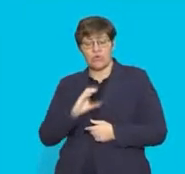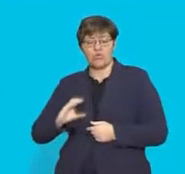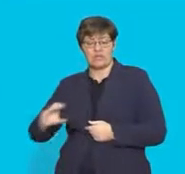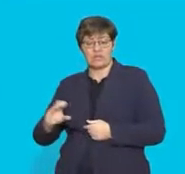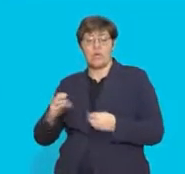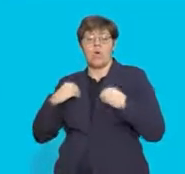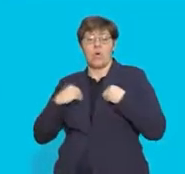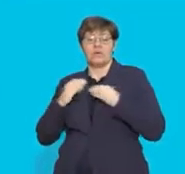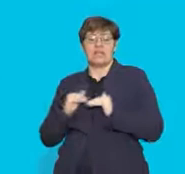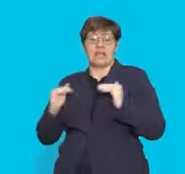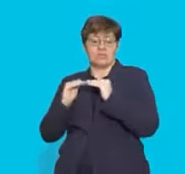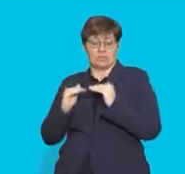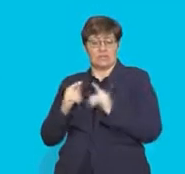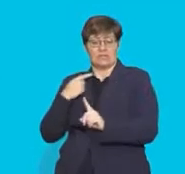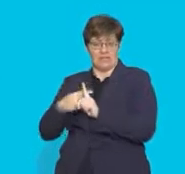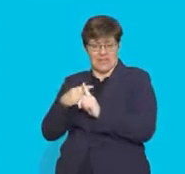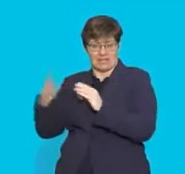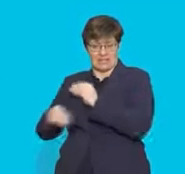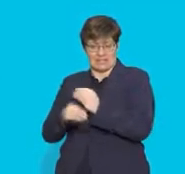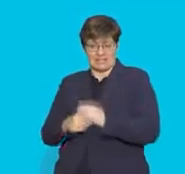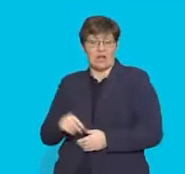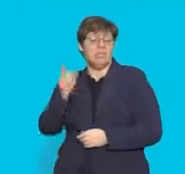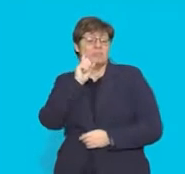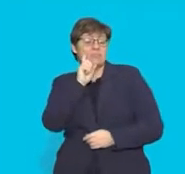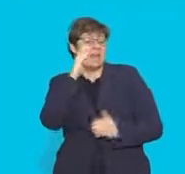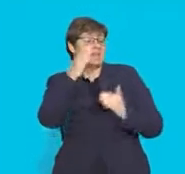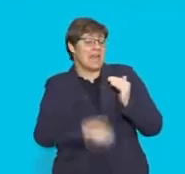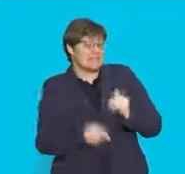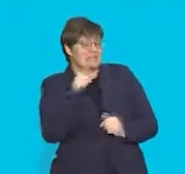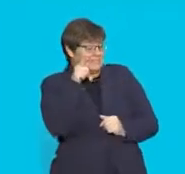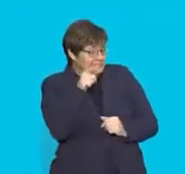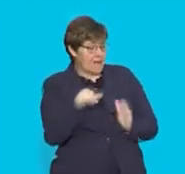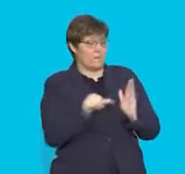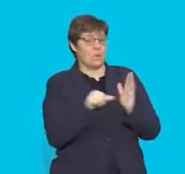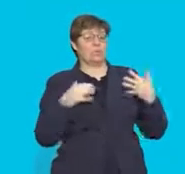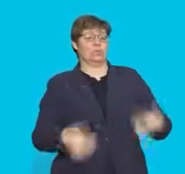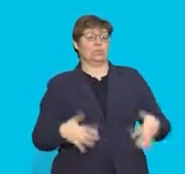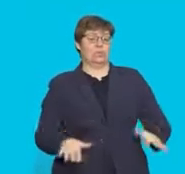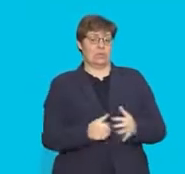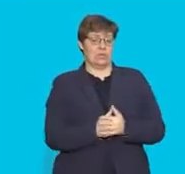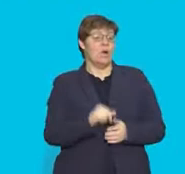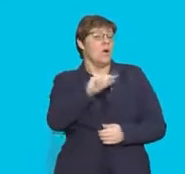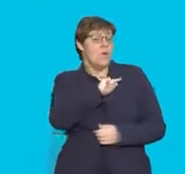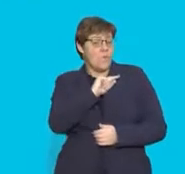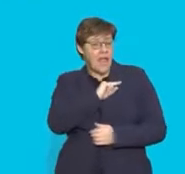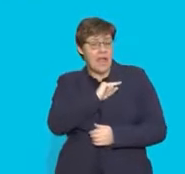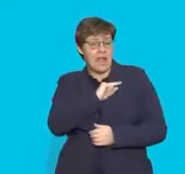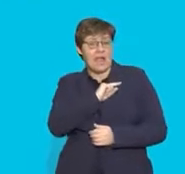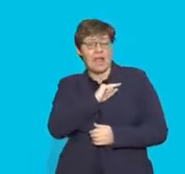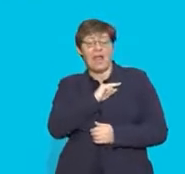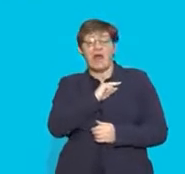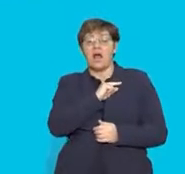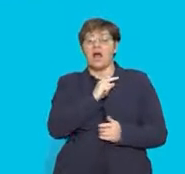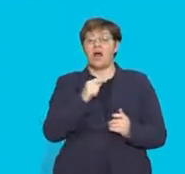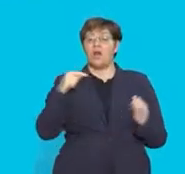equity, therefore plus. Now watch what happens at the end, and that's the important part. Because there was a loss on sale of asset in